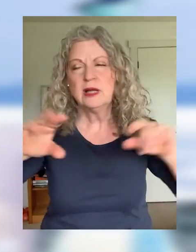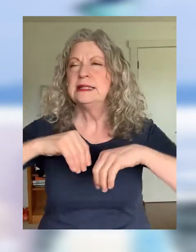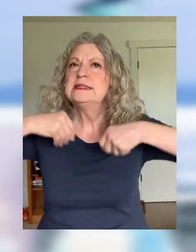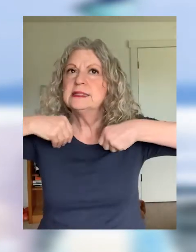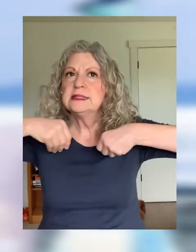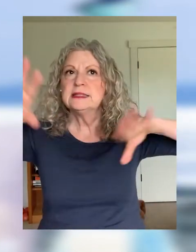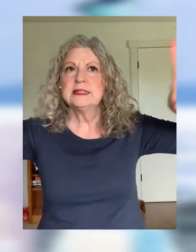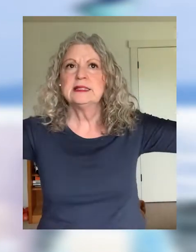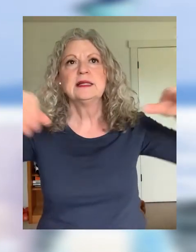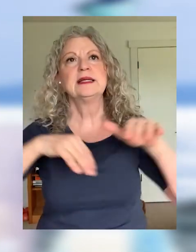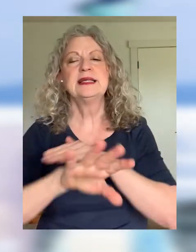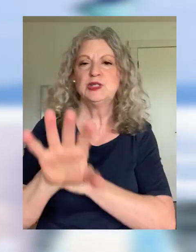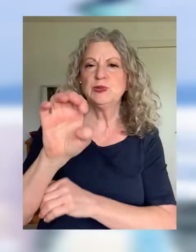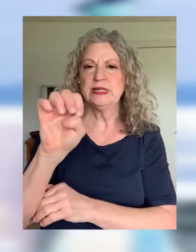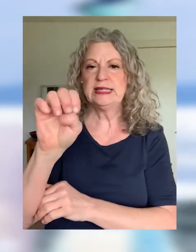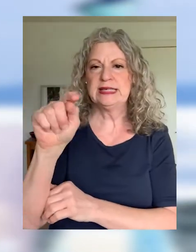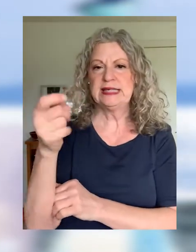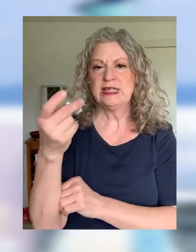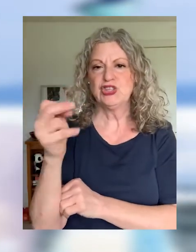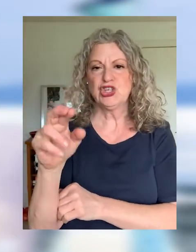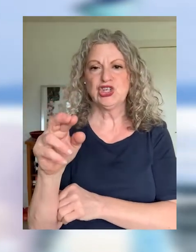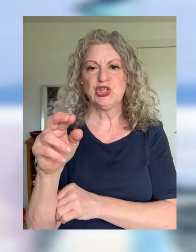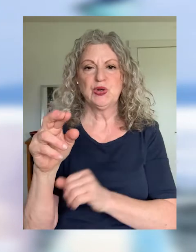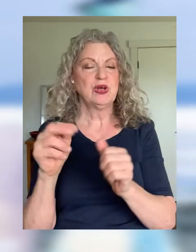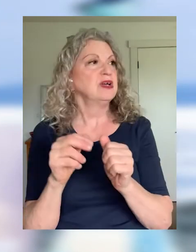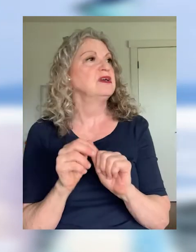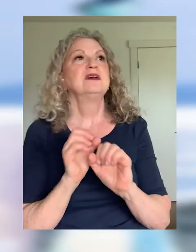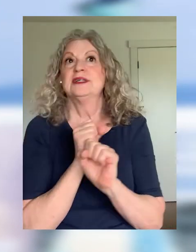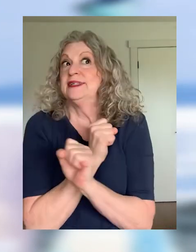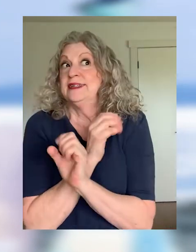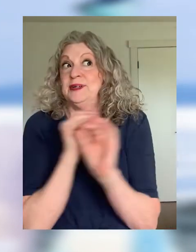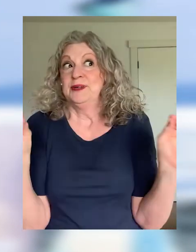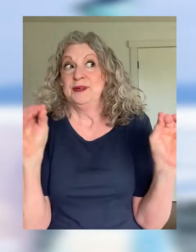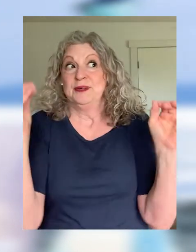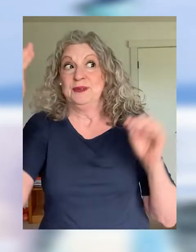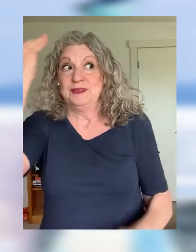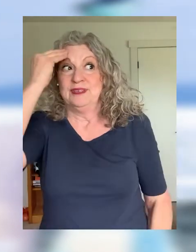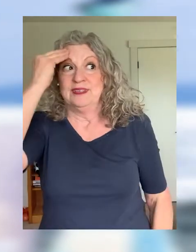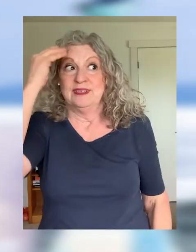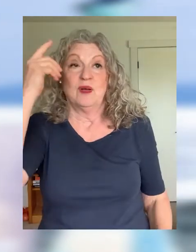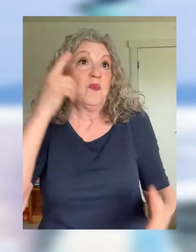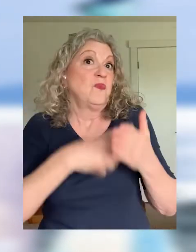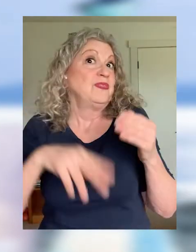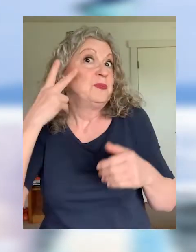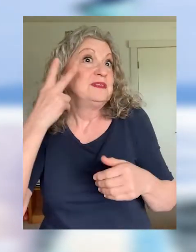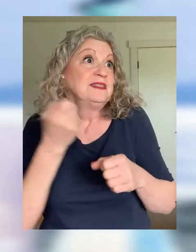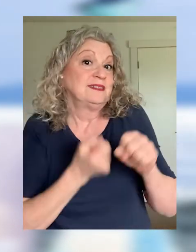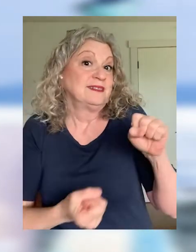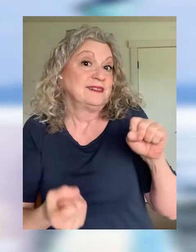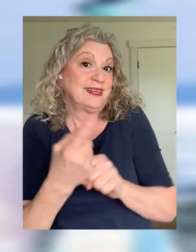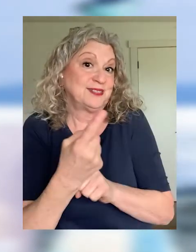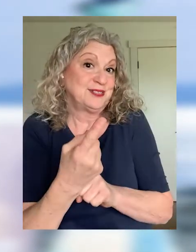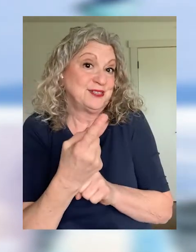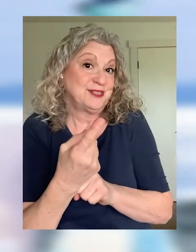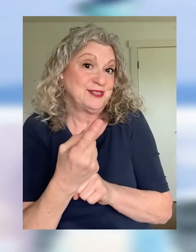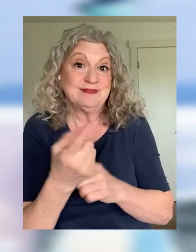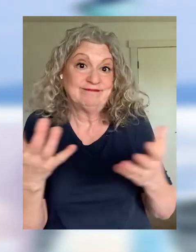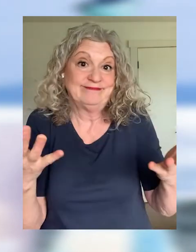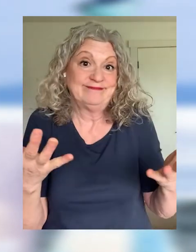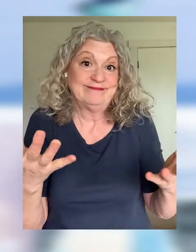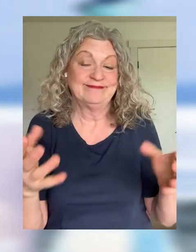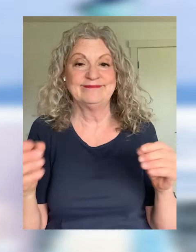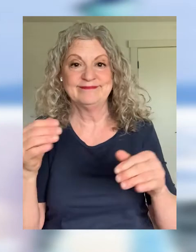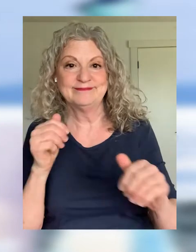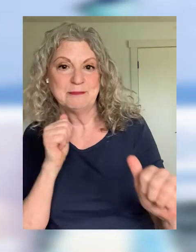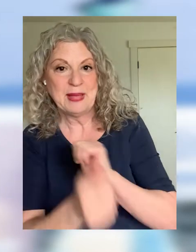out into the world, into the ether, without any knowledge of whether what they will see next year exists beyond the